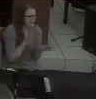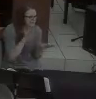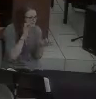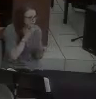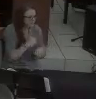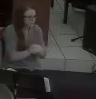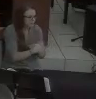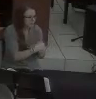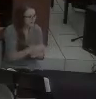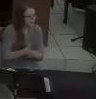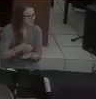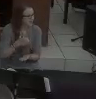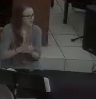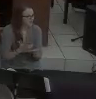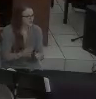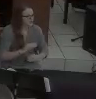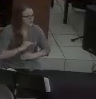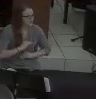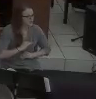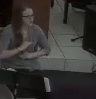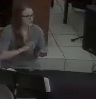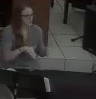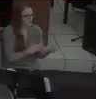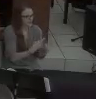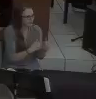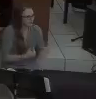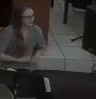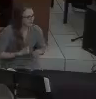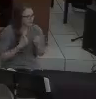cup given by the living Christ.